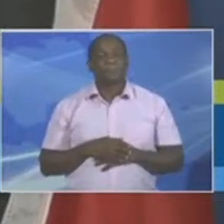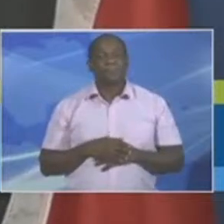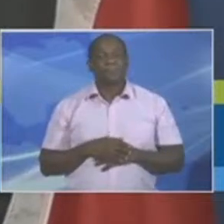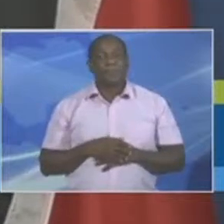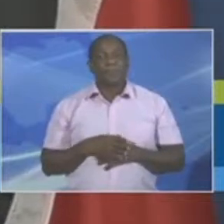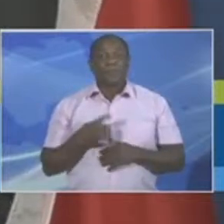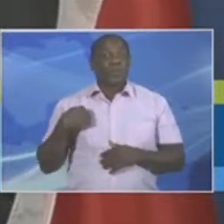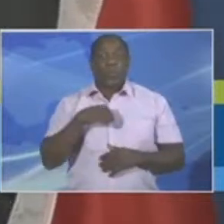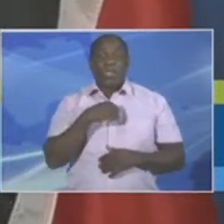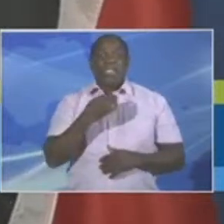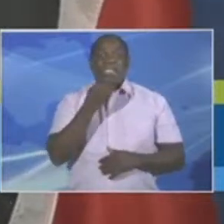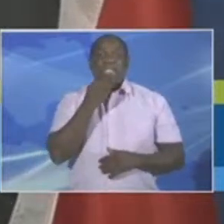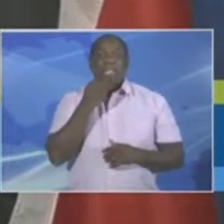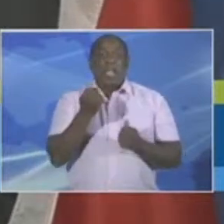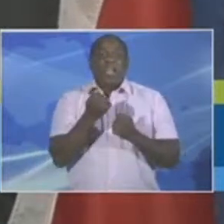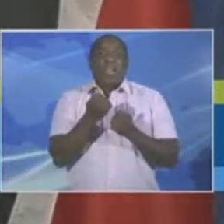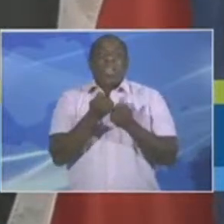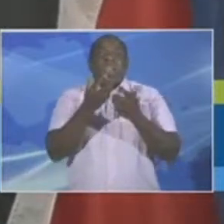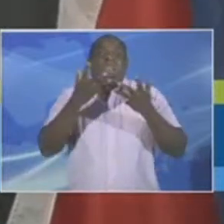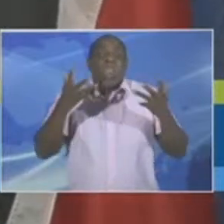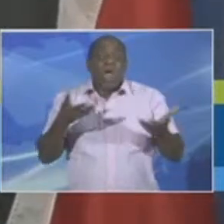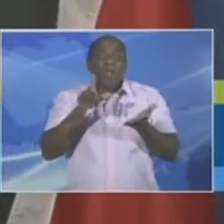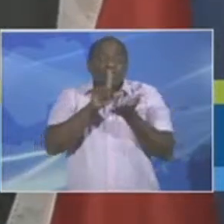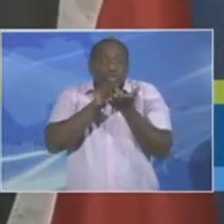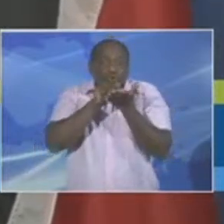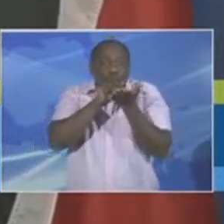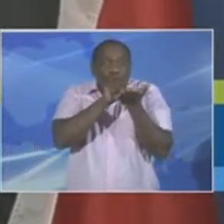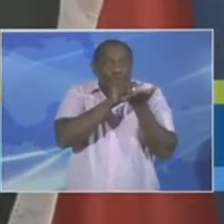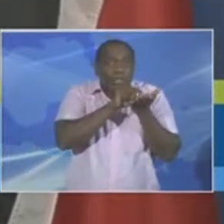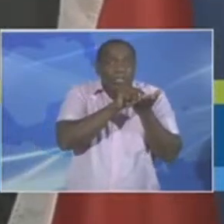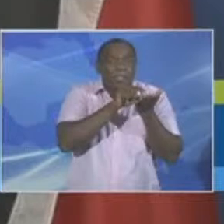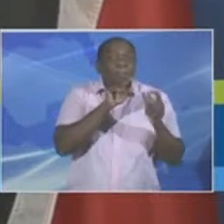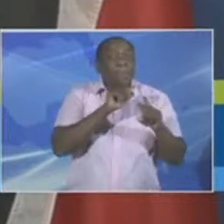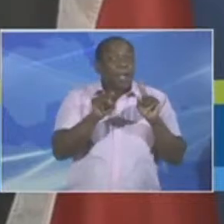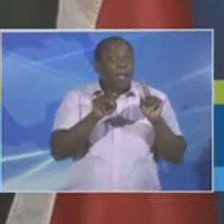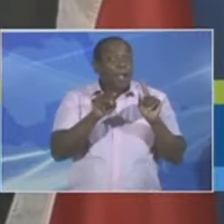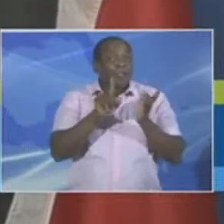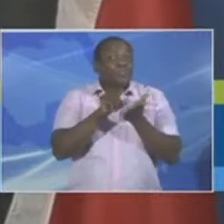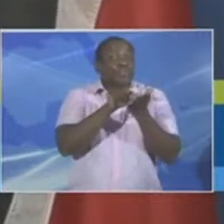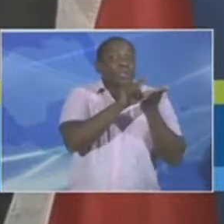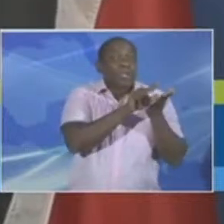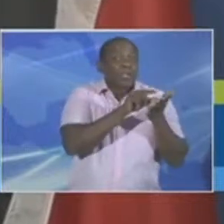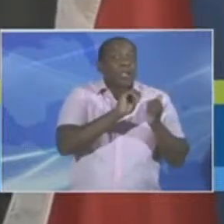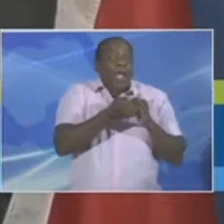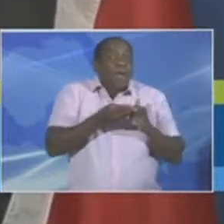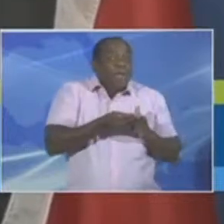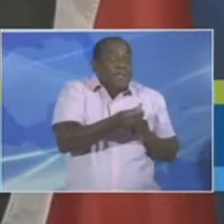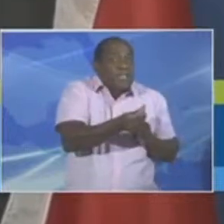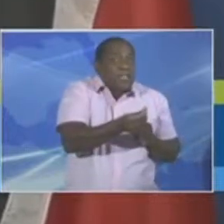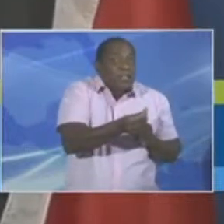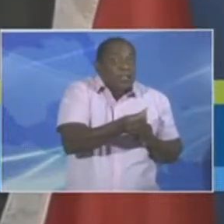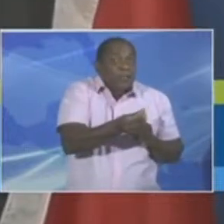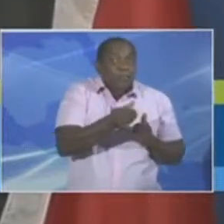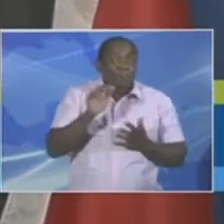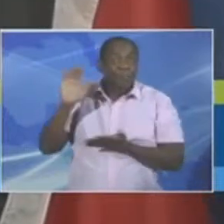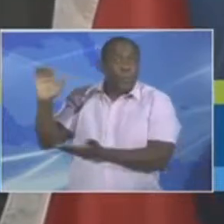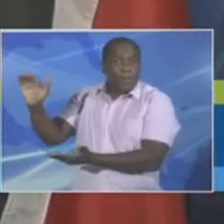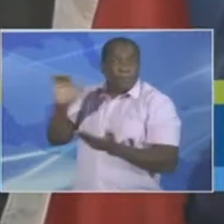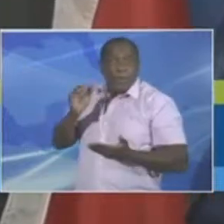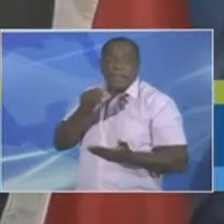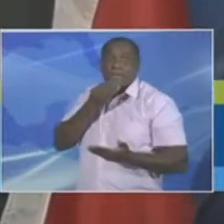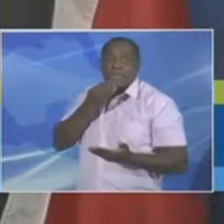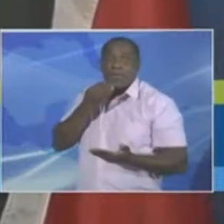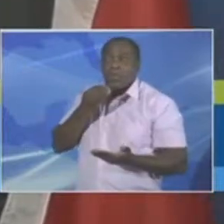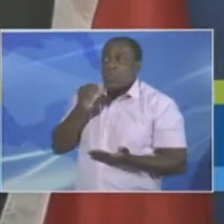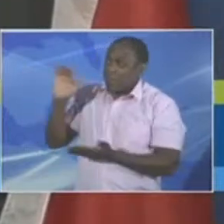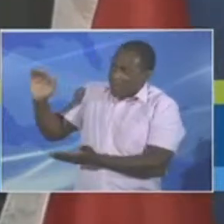here, they're raised on imported feed. So these are the links we need to know. And those people